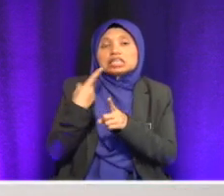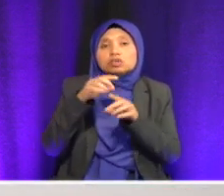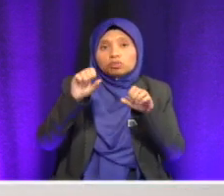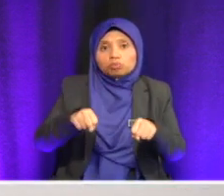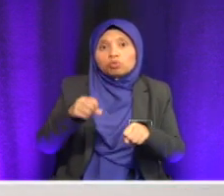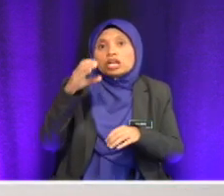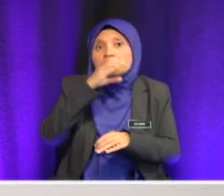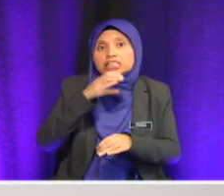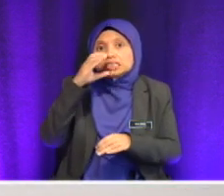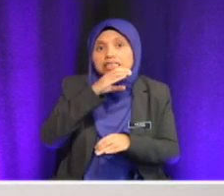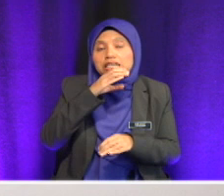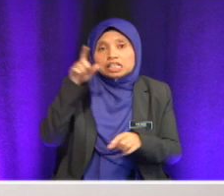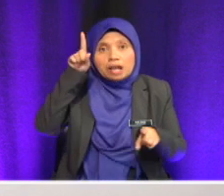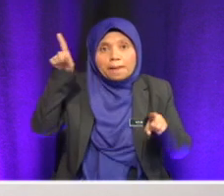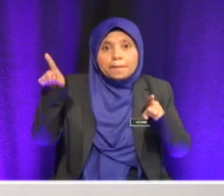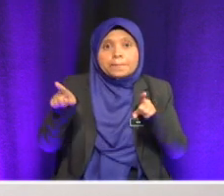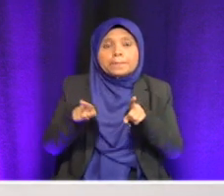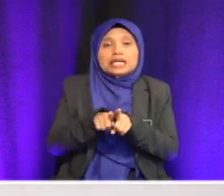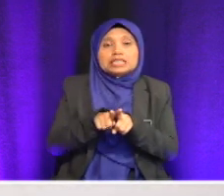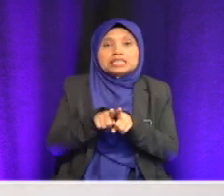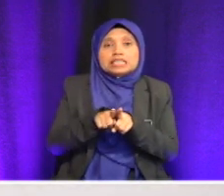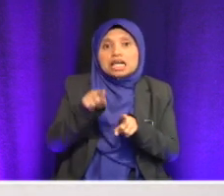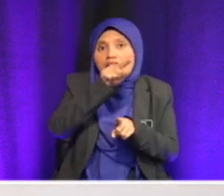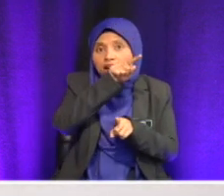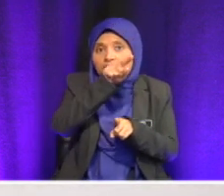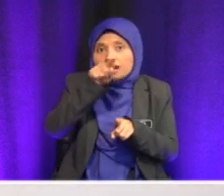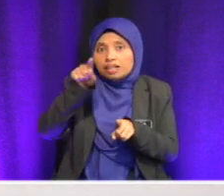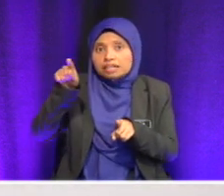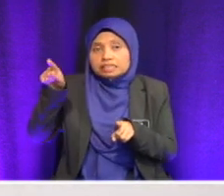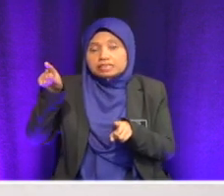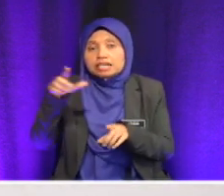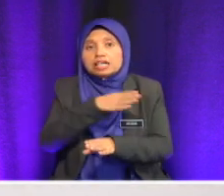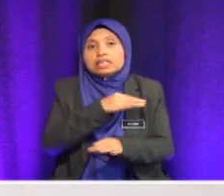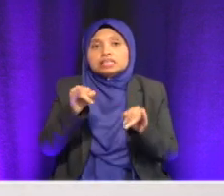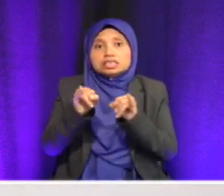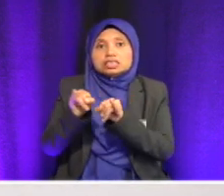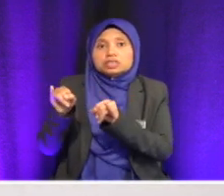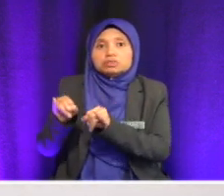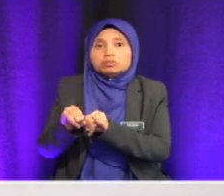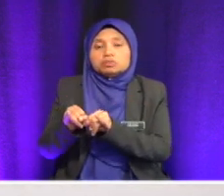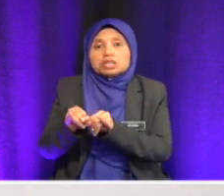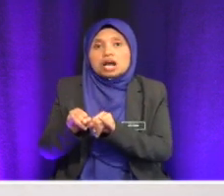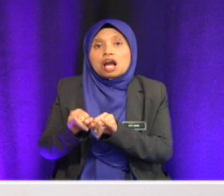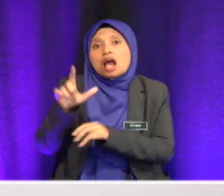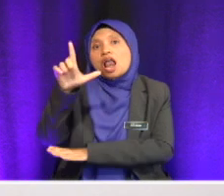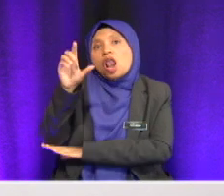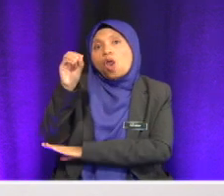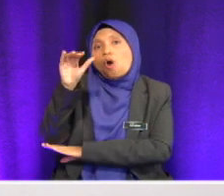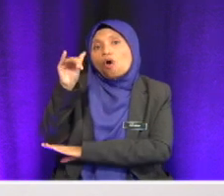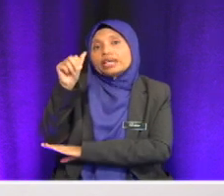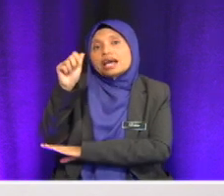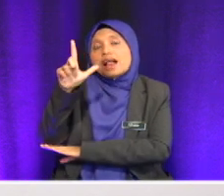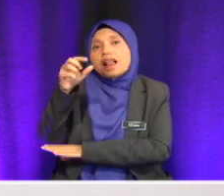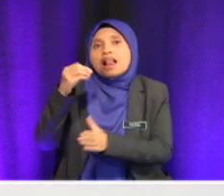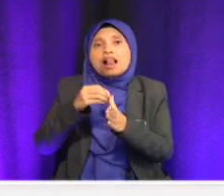the word unusual mentioned here. Right. So it's related to unusual friendship, and also I think we can find loyal. Loyal yes. there at the